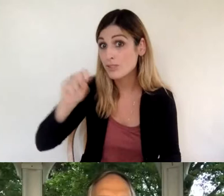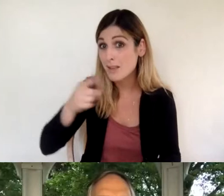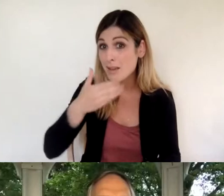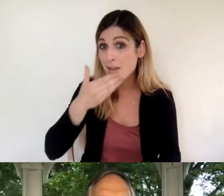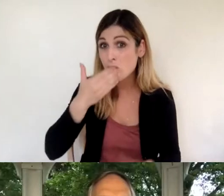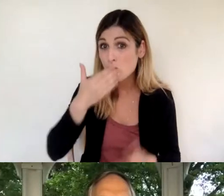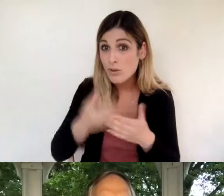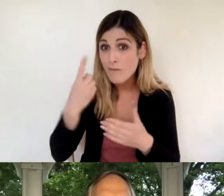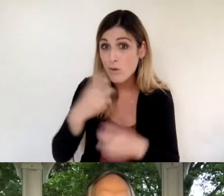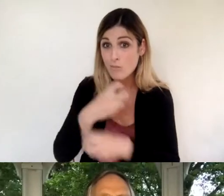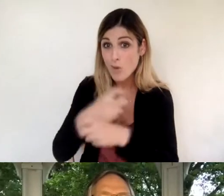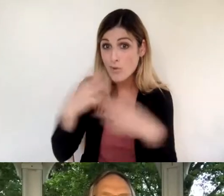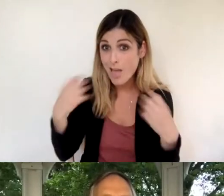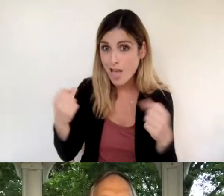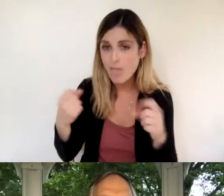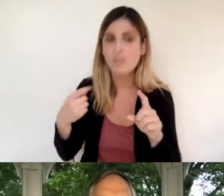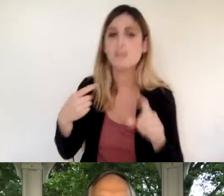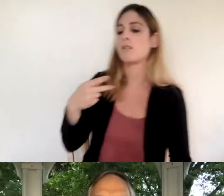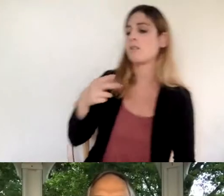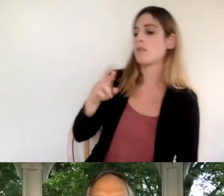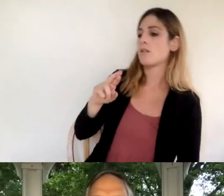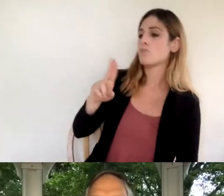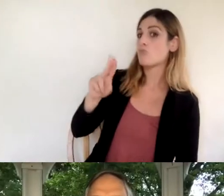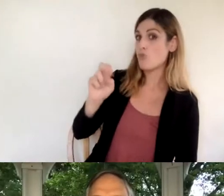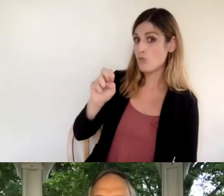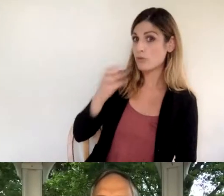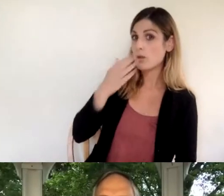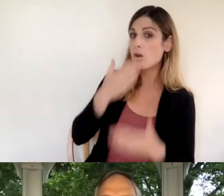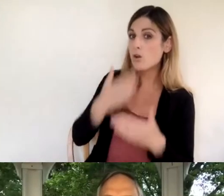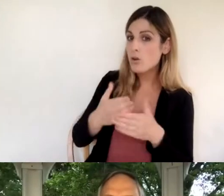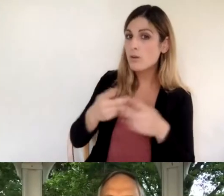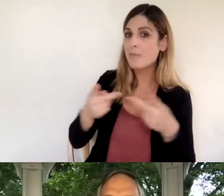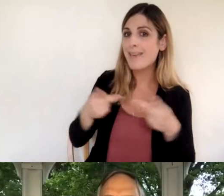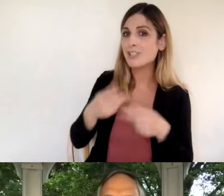good sources of potassium. So that would be the thing